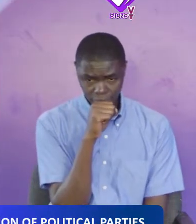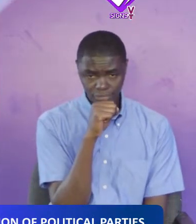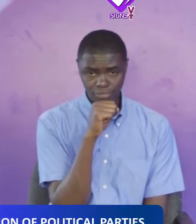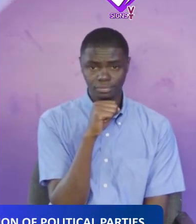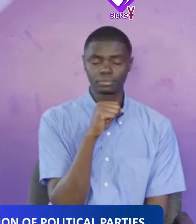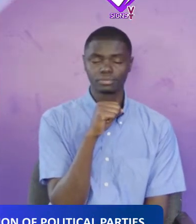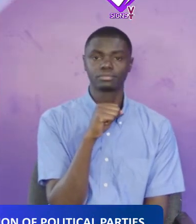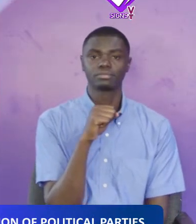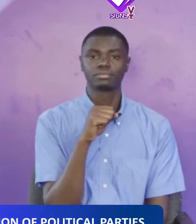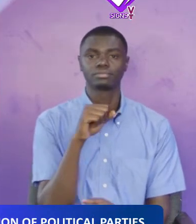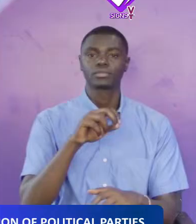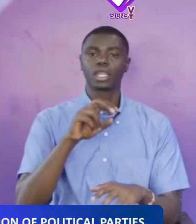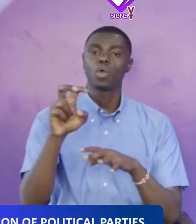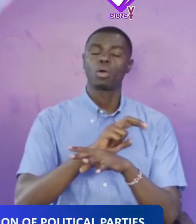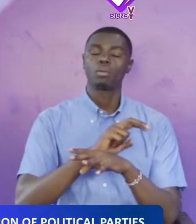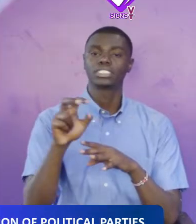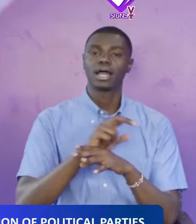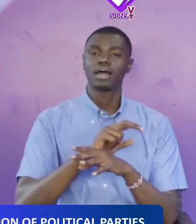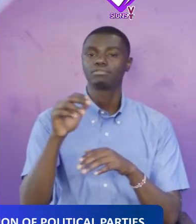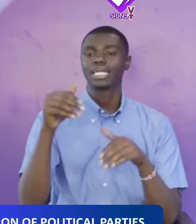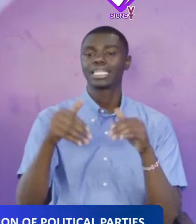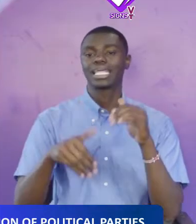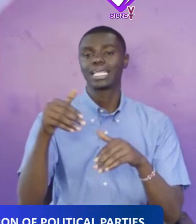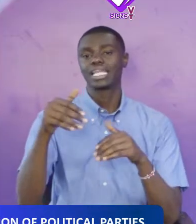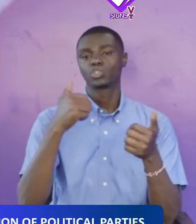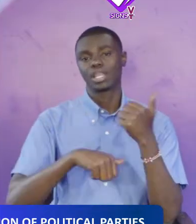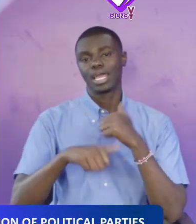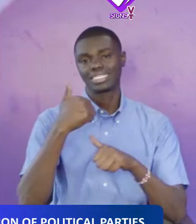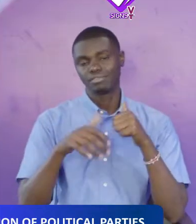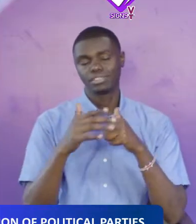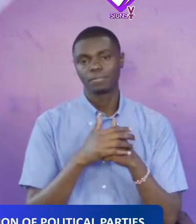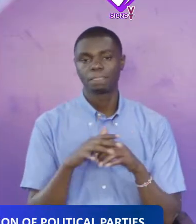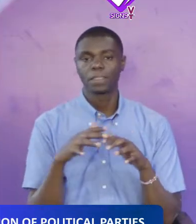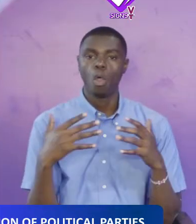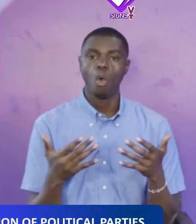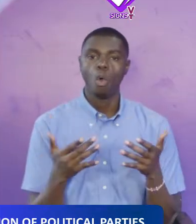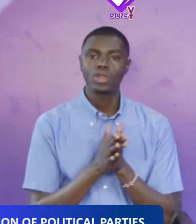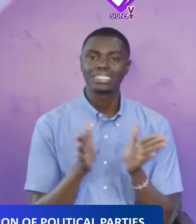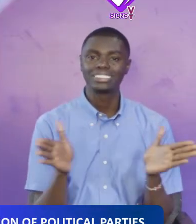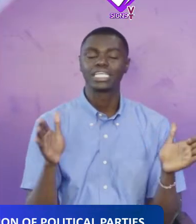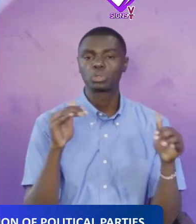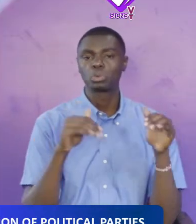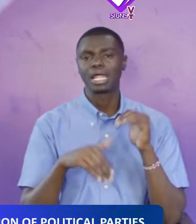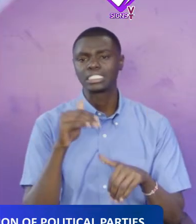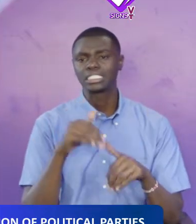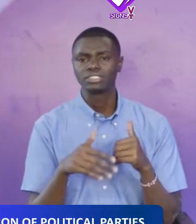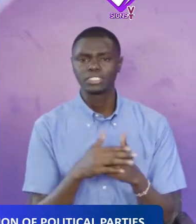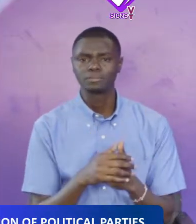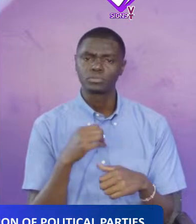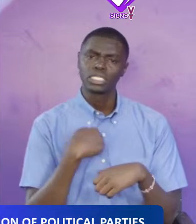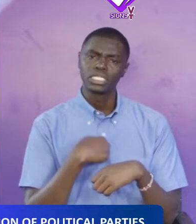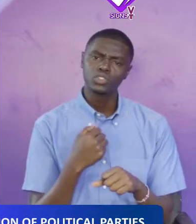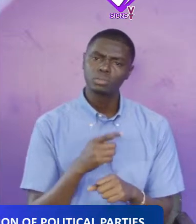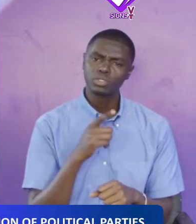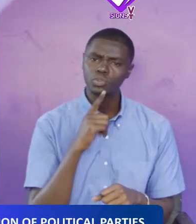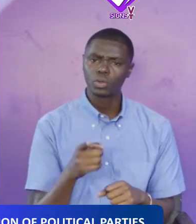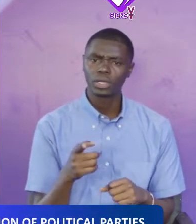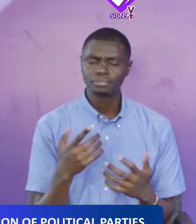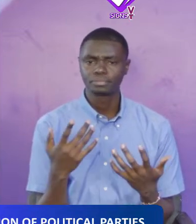all the by-election activities, Yeah. or even general election activities, just to ensure